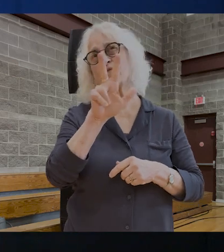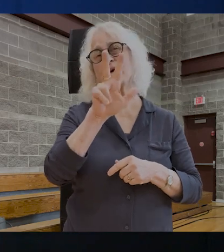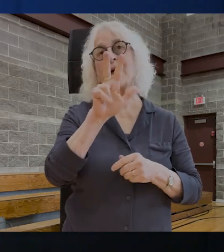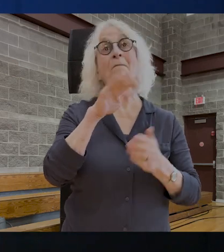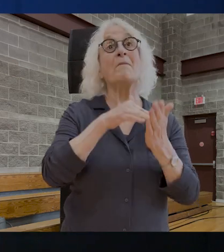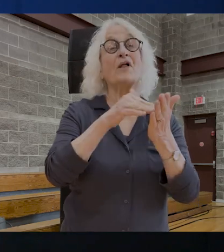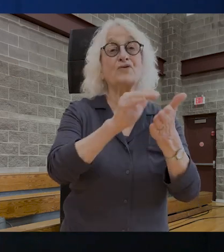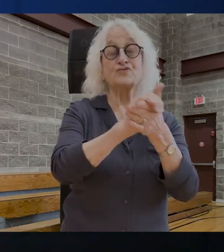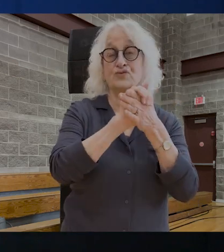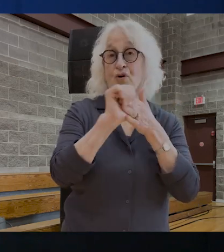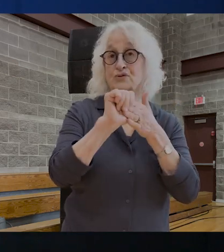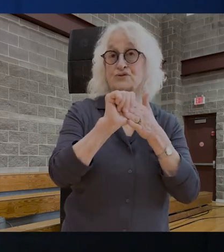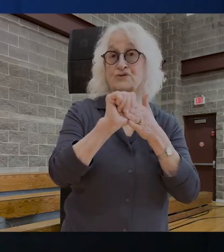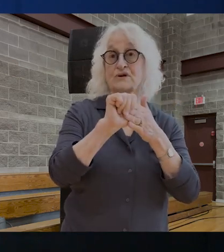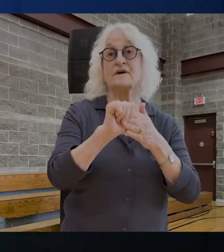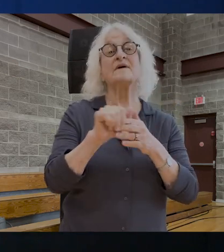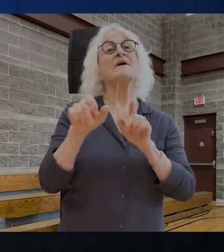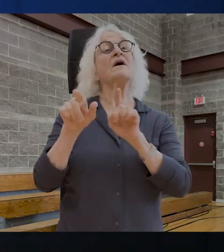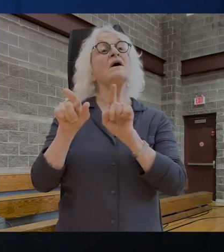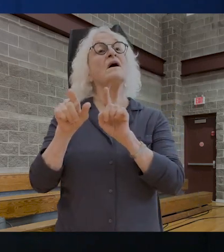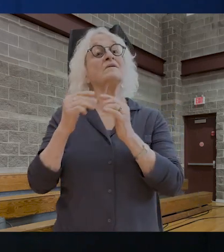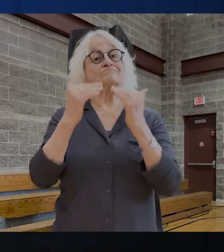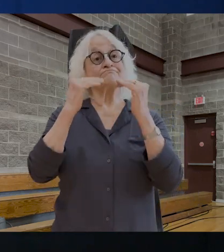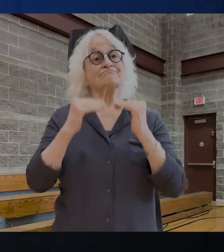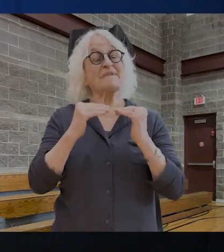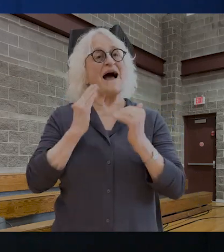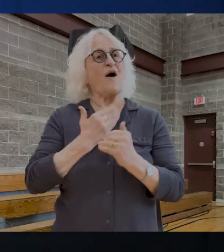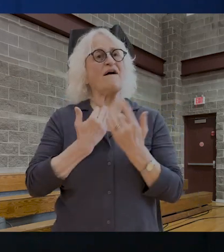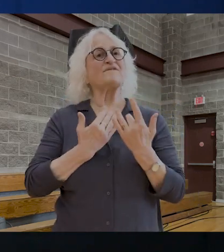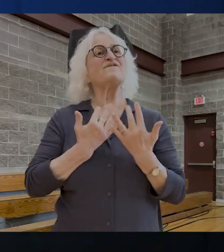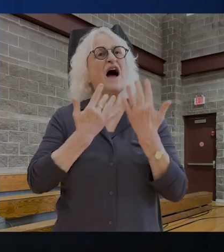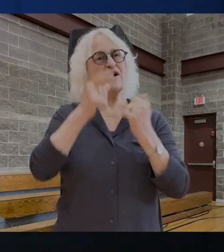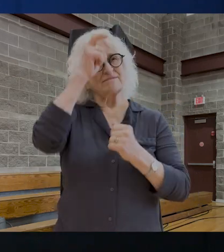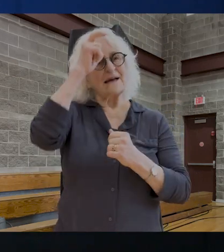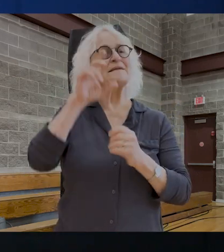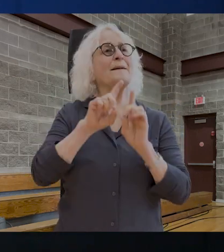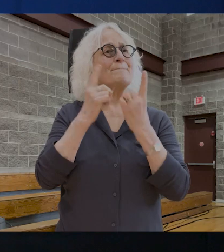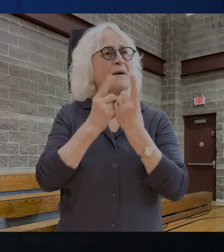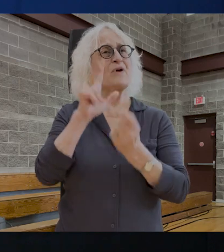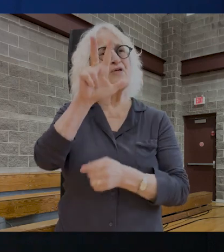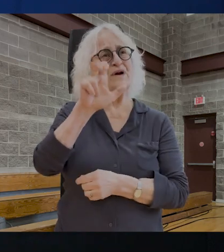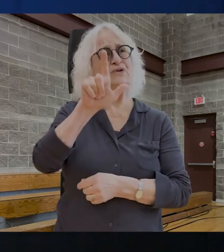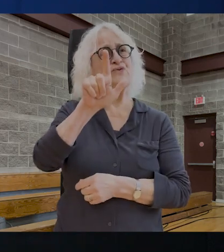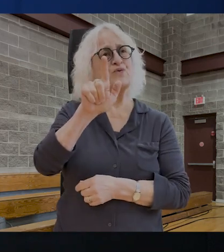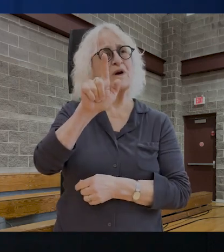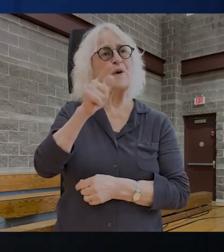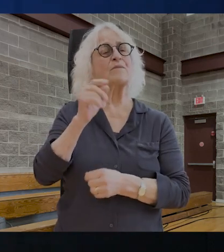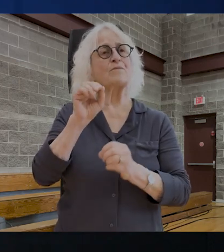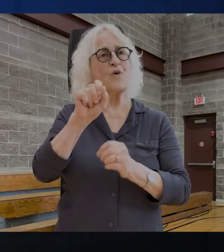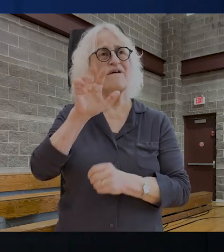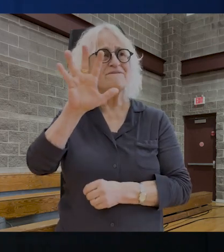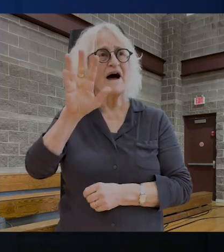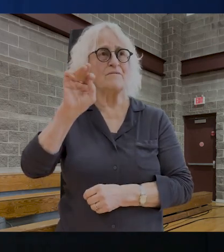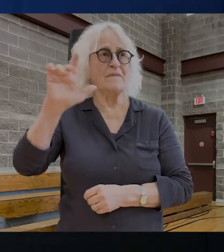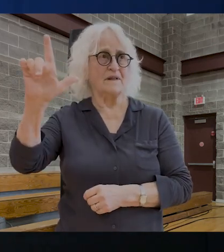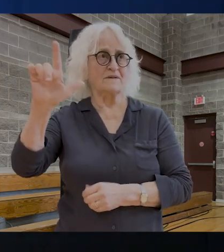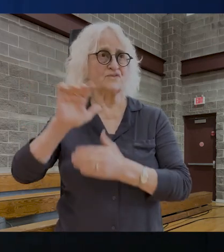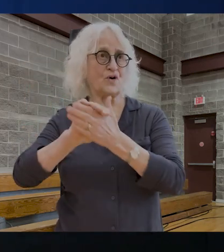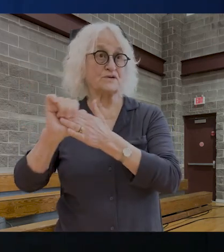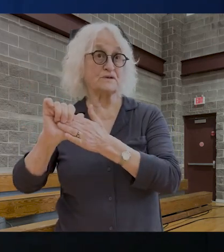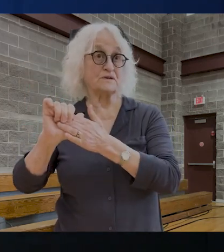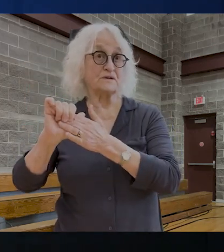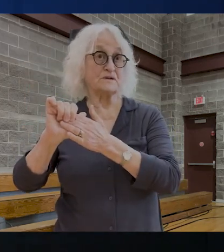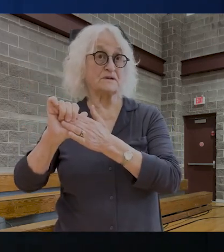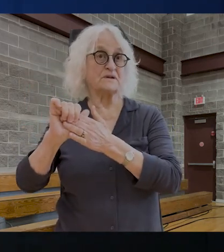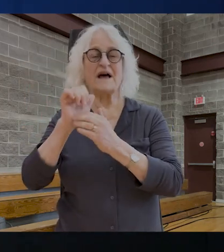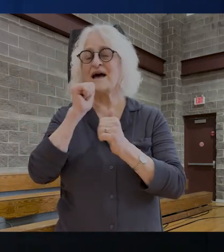$343 million, and followed by our fire department funded at $321.5 million. I